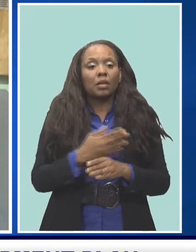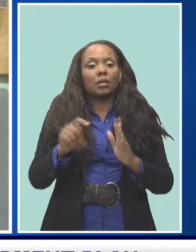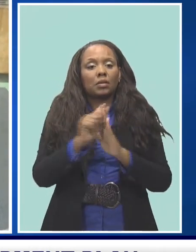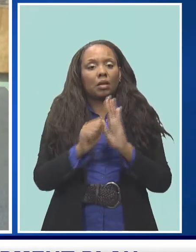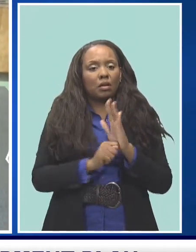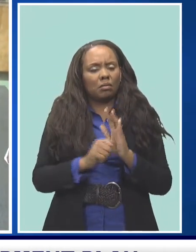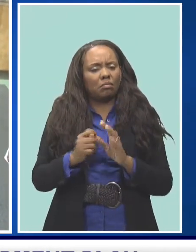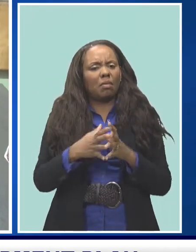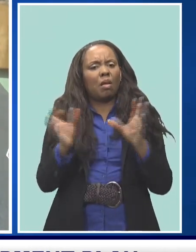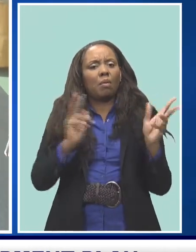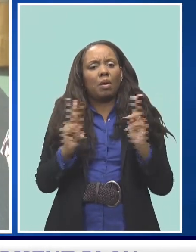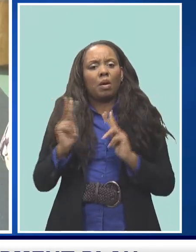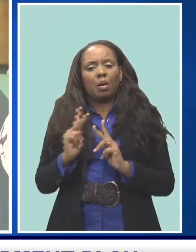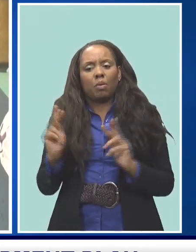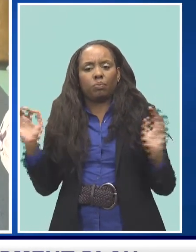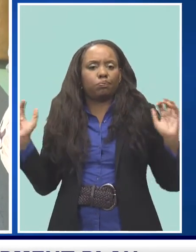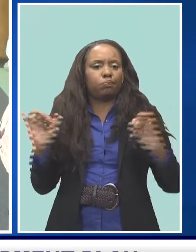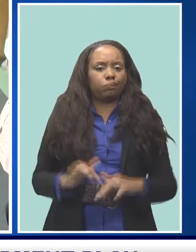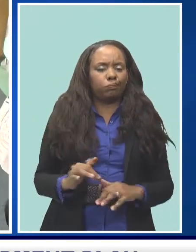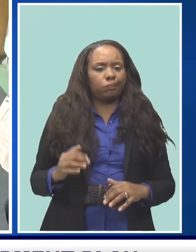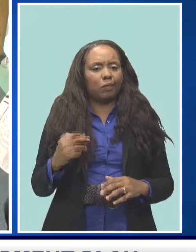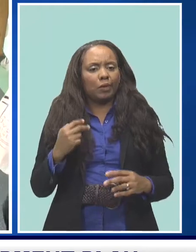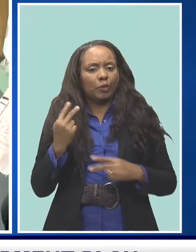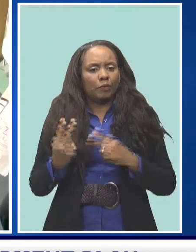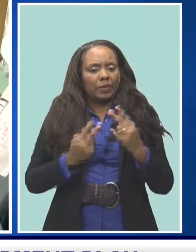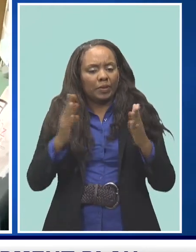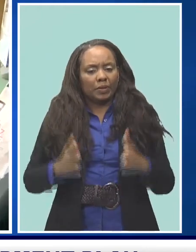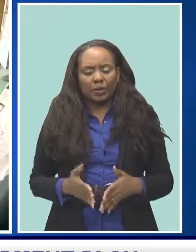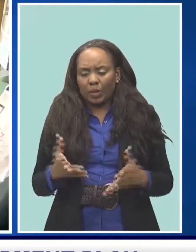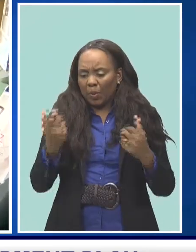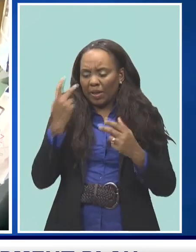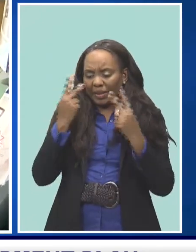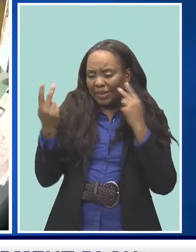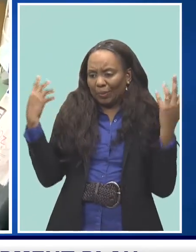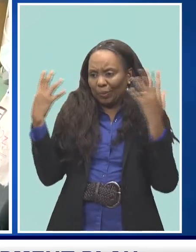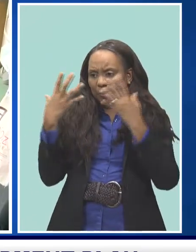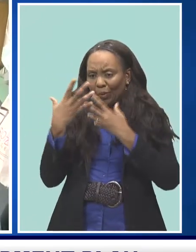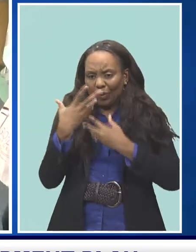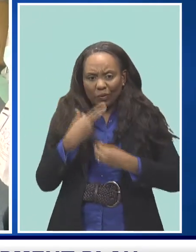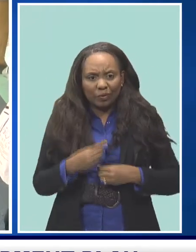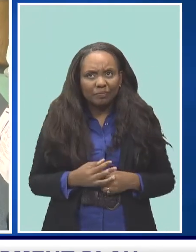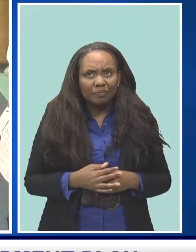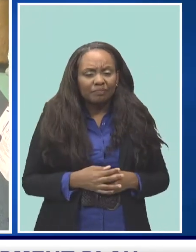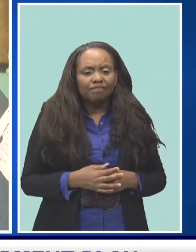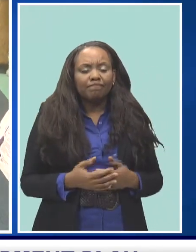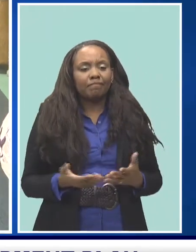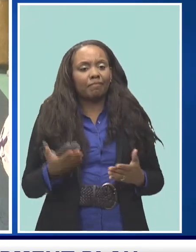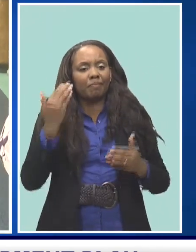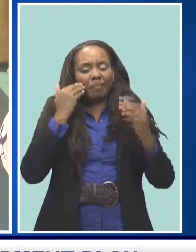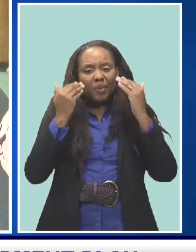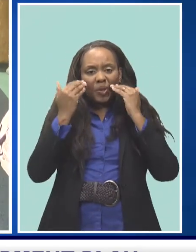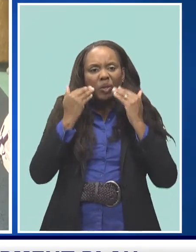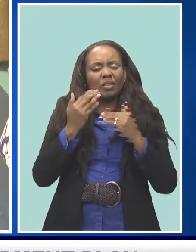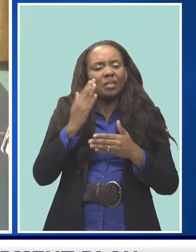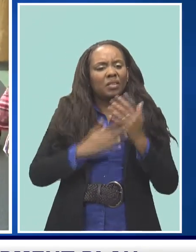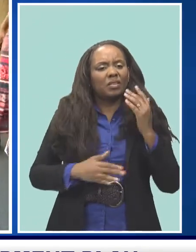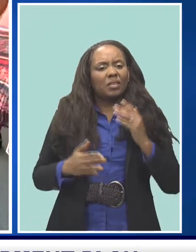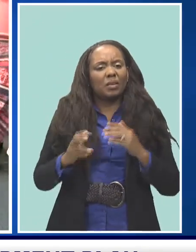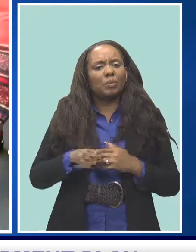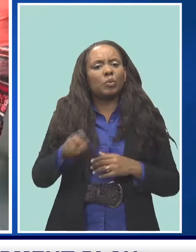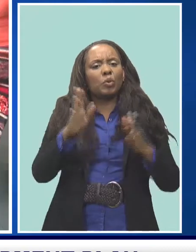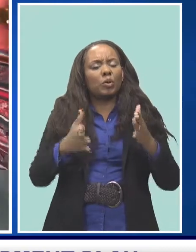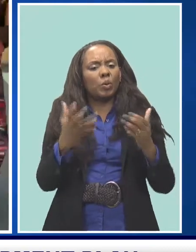tourist destination where tourists will come and they will want to see the place looking beautiful. Despite some of them would like to see some of the older buildings,